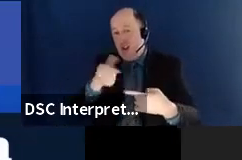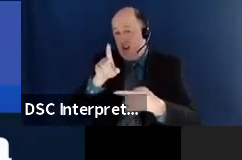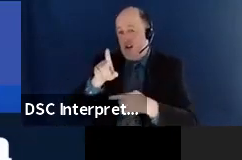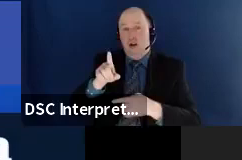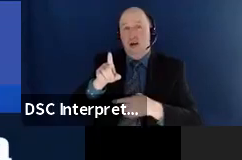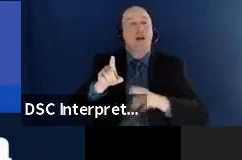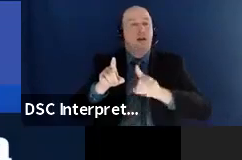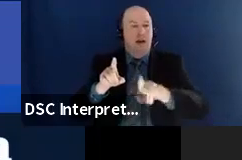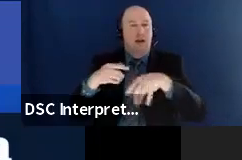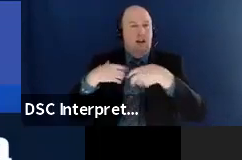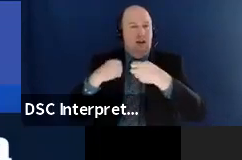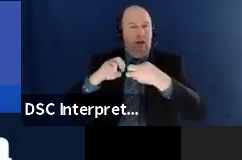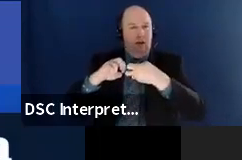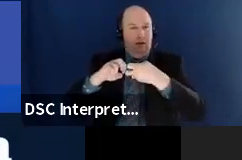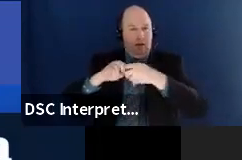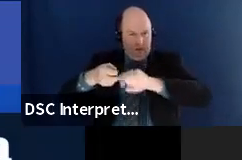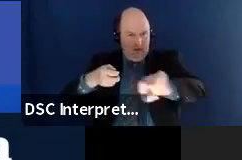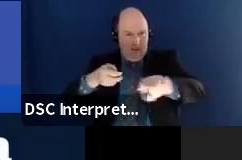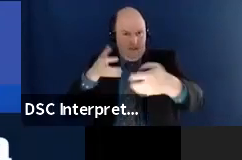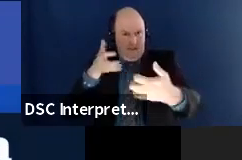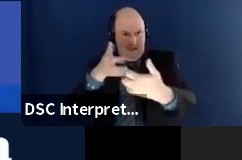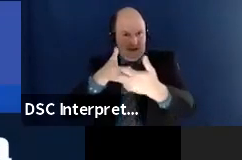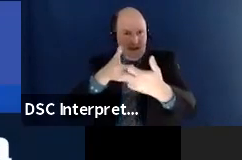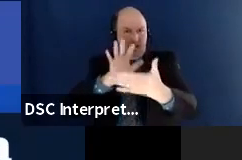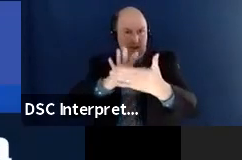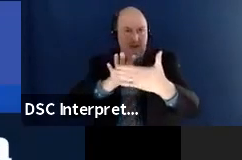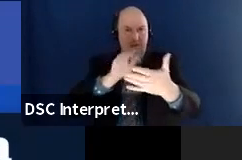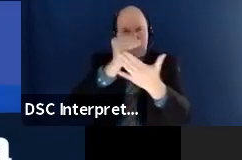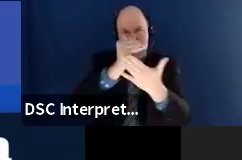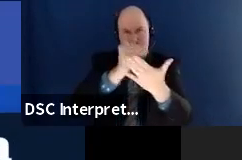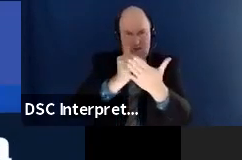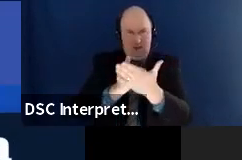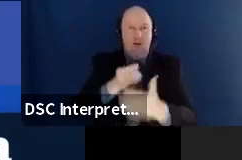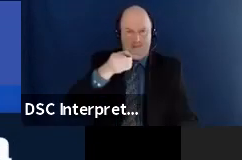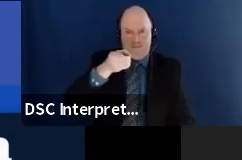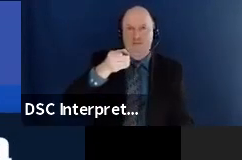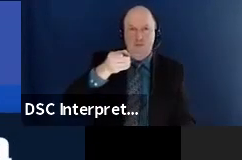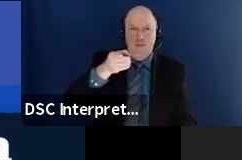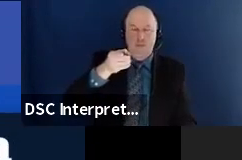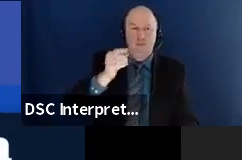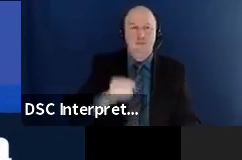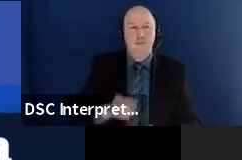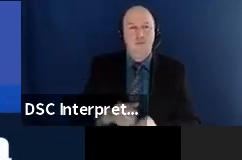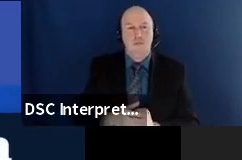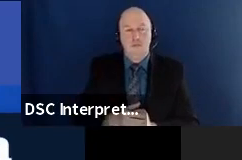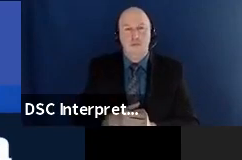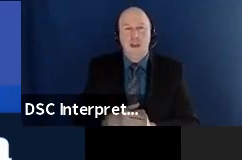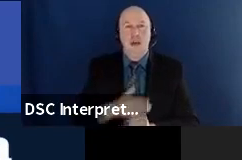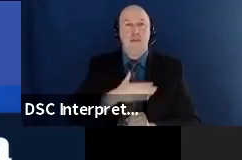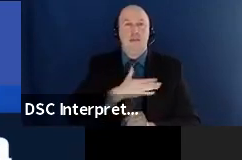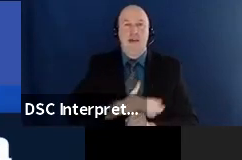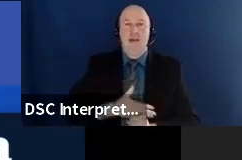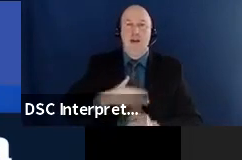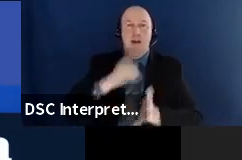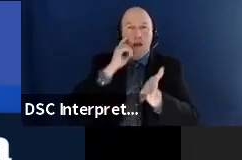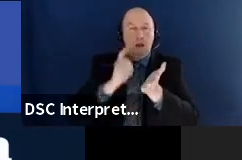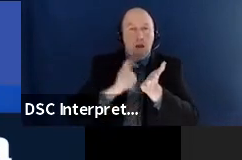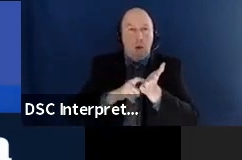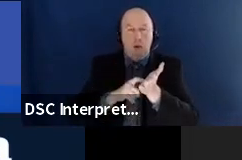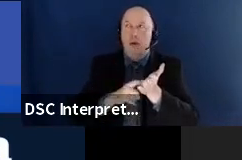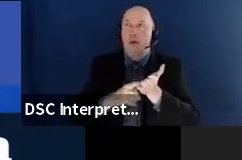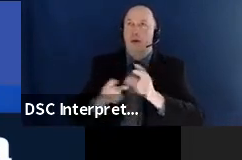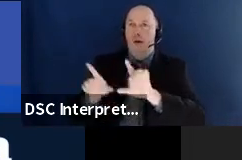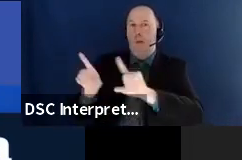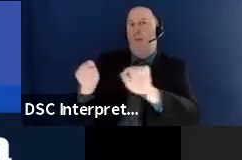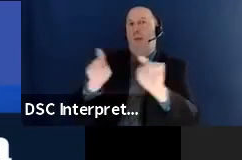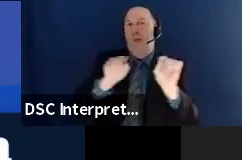still schedule an appointment as we continue through the remaining phase 1B weeks. Please, there appears to be a rumor out there that